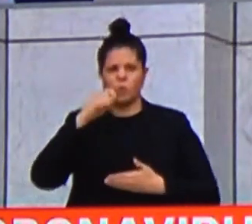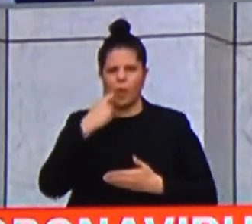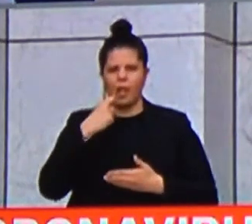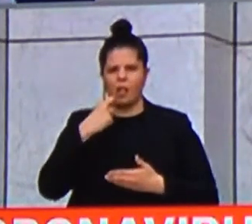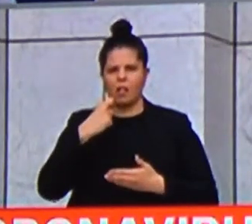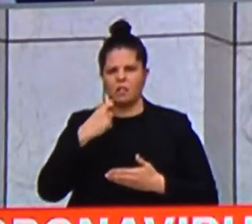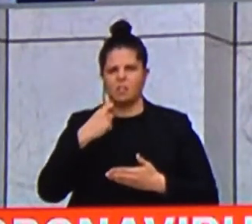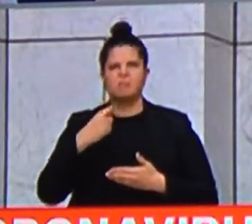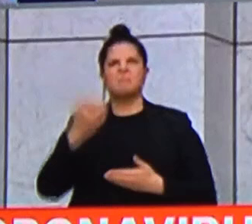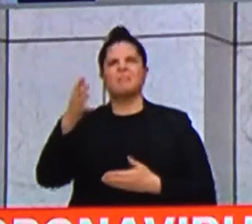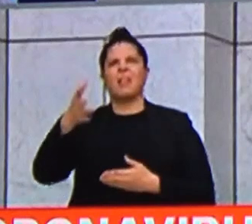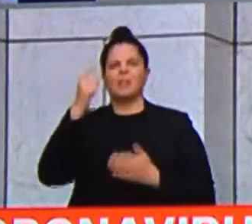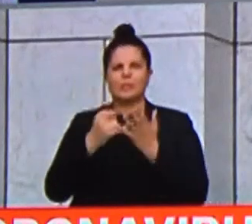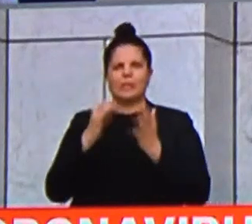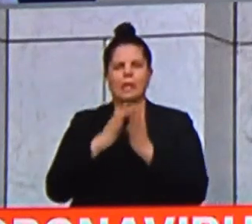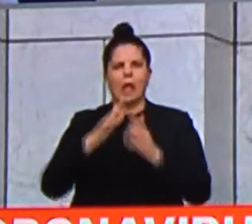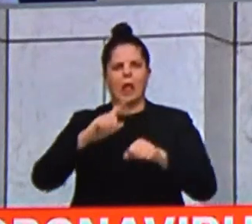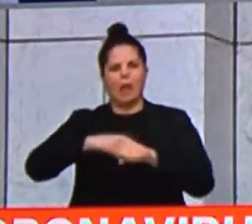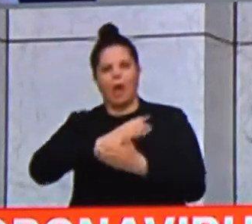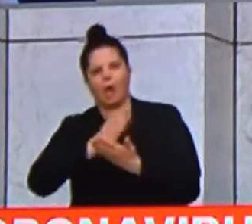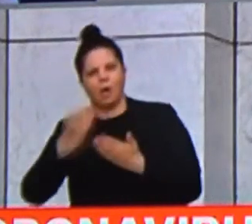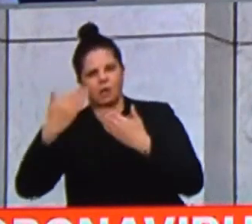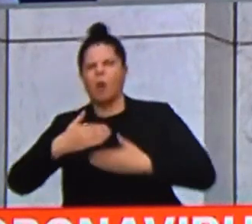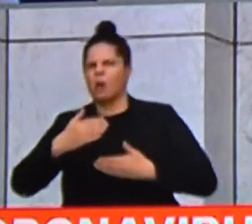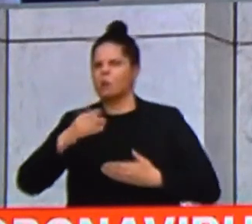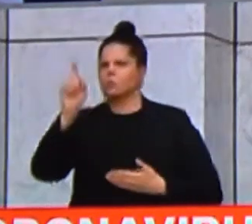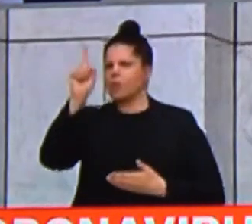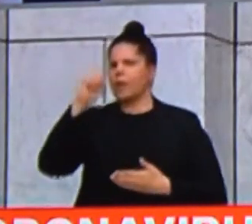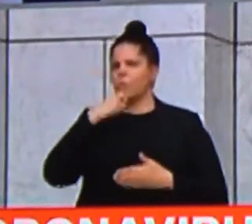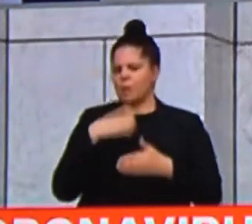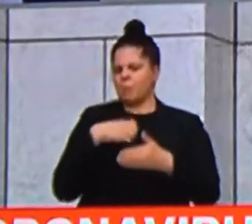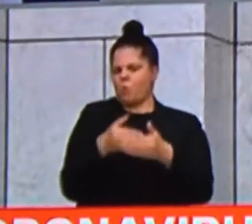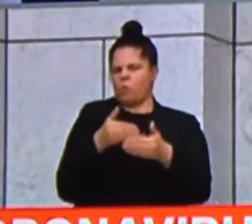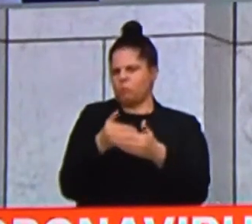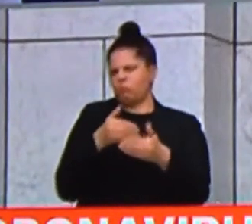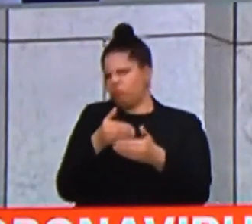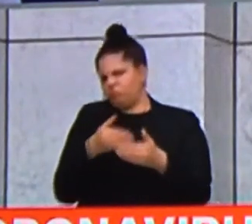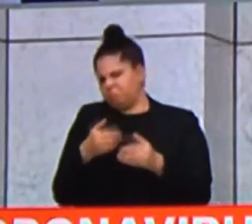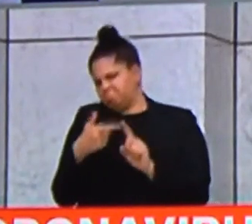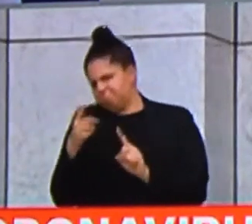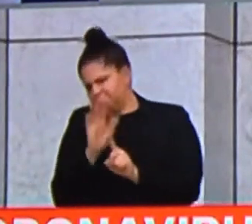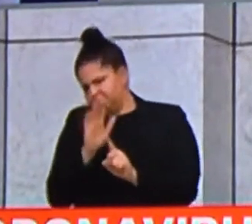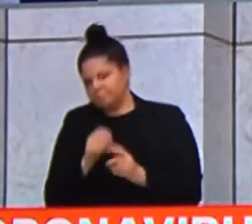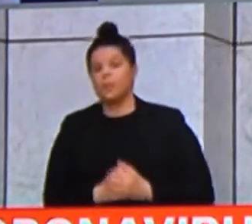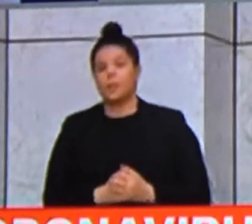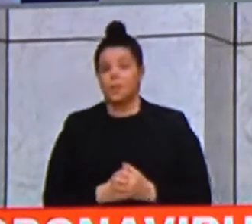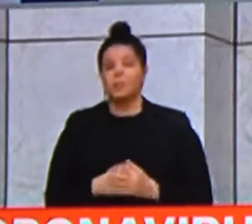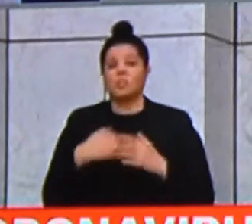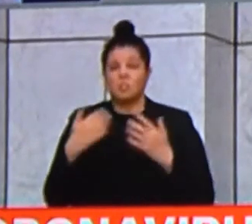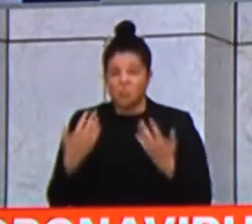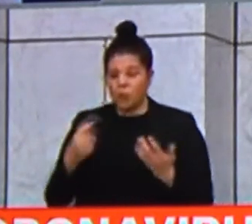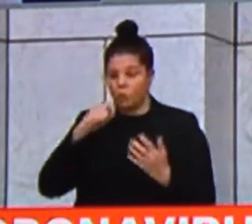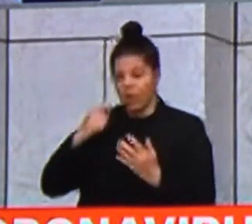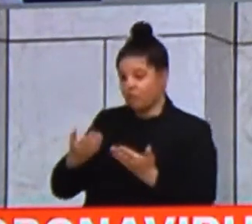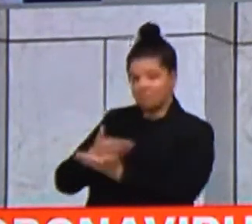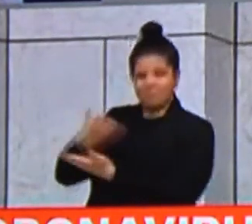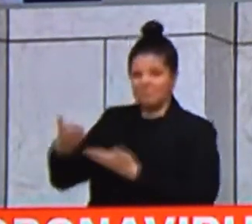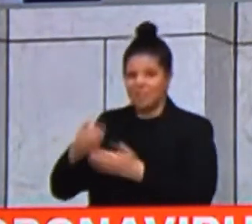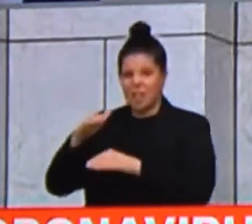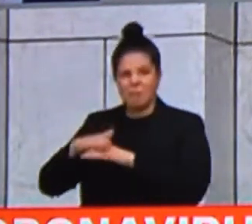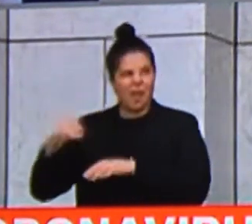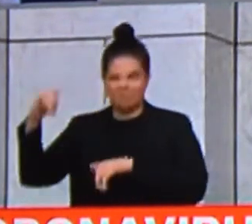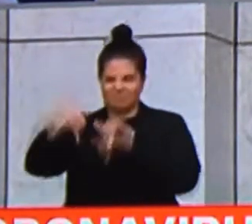place over the last fortnight. That's great. But you're right, there are still people, whether it's on St Kilda Beach or people still congregating in